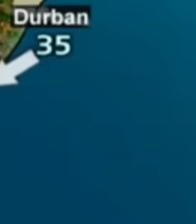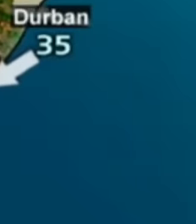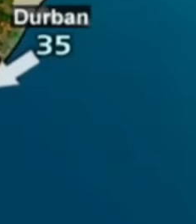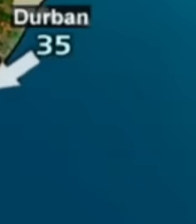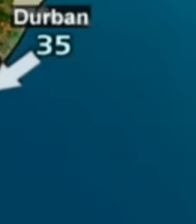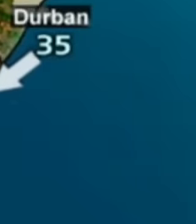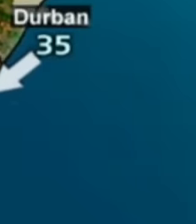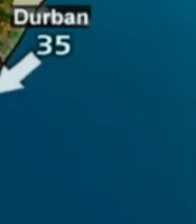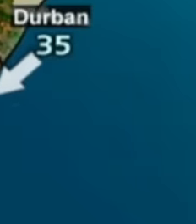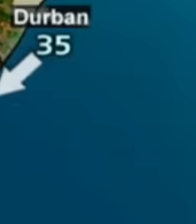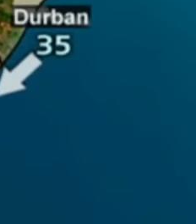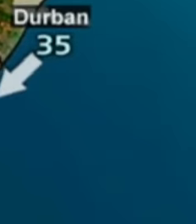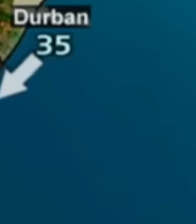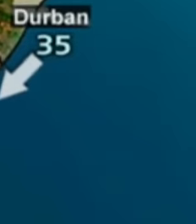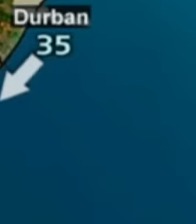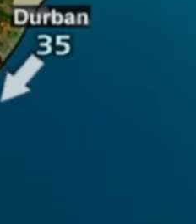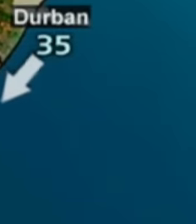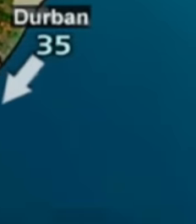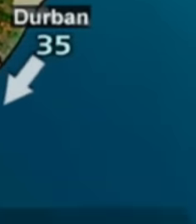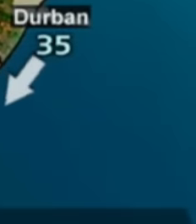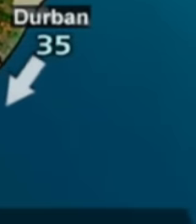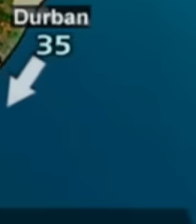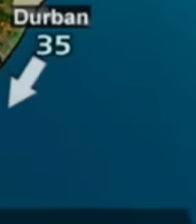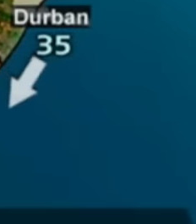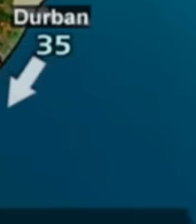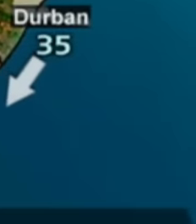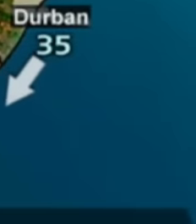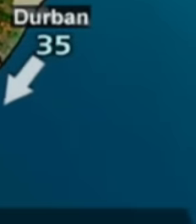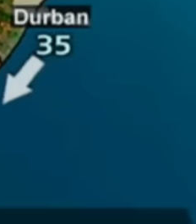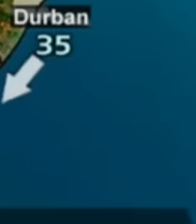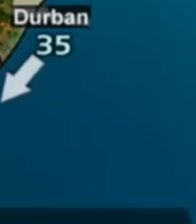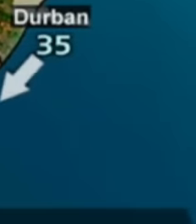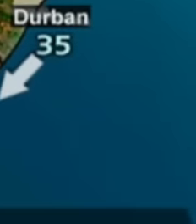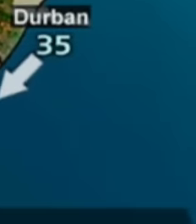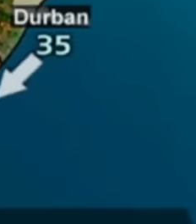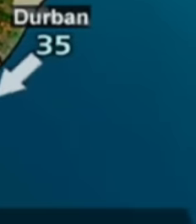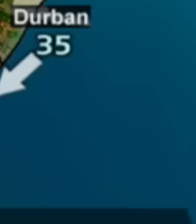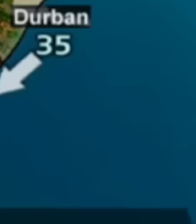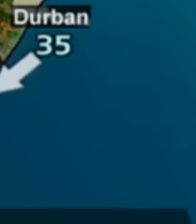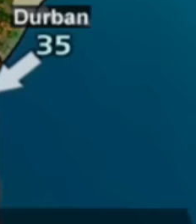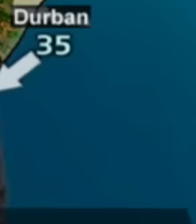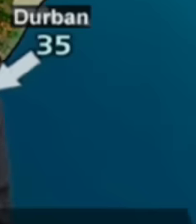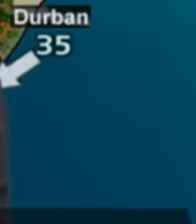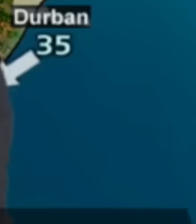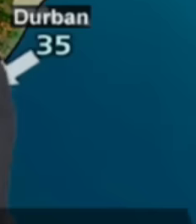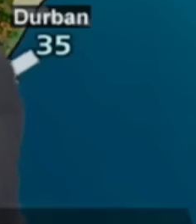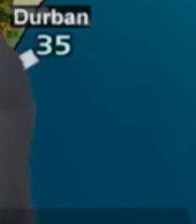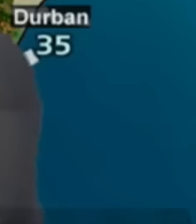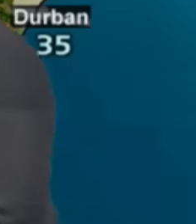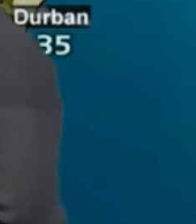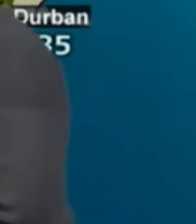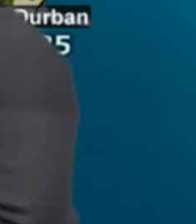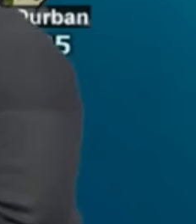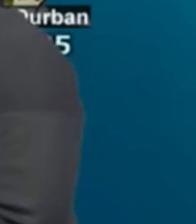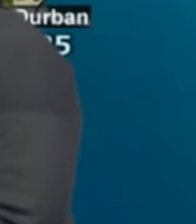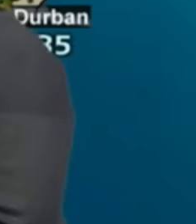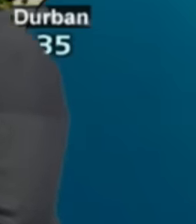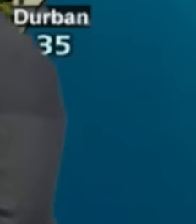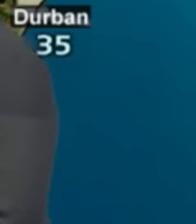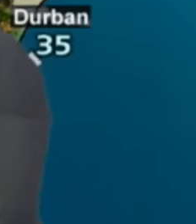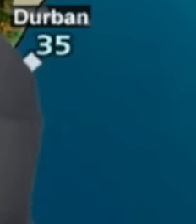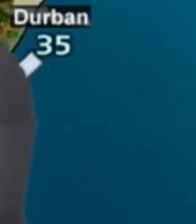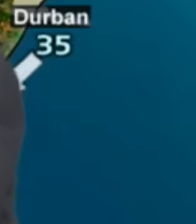ke go leboga ke ya memogaetsho madimo a re bone ponelopele ya maemo a bosa mo bosegong jo ga mmogo le mo tsatsing la kamoso go bontsha fa go tla thiba ka kwa province ya kwa Western